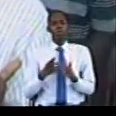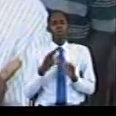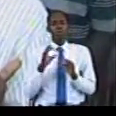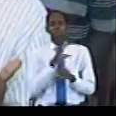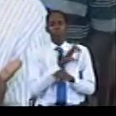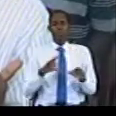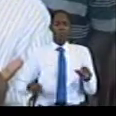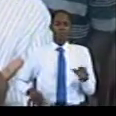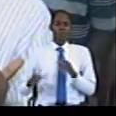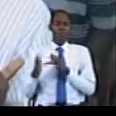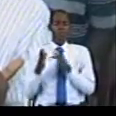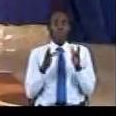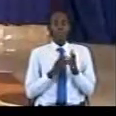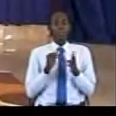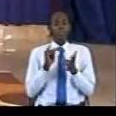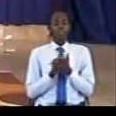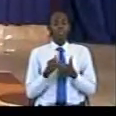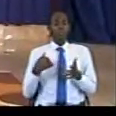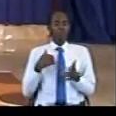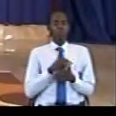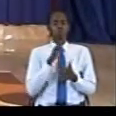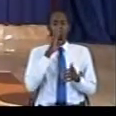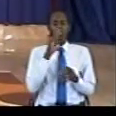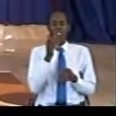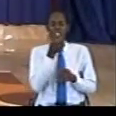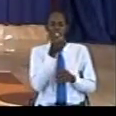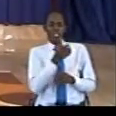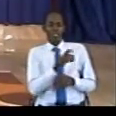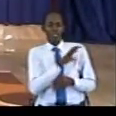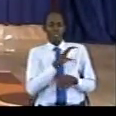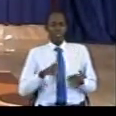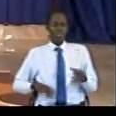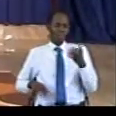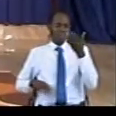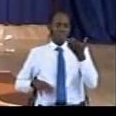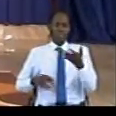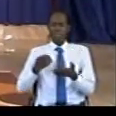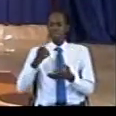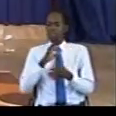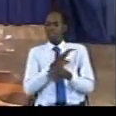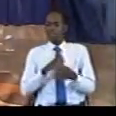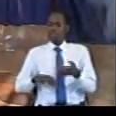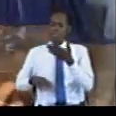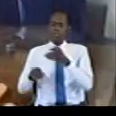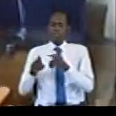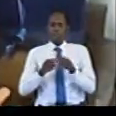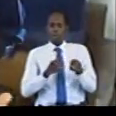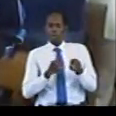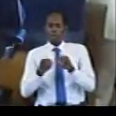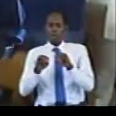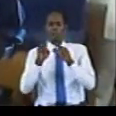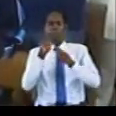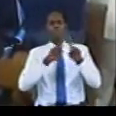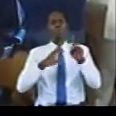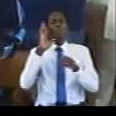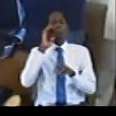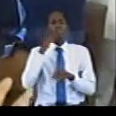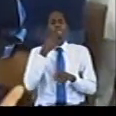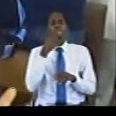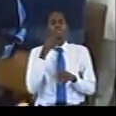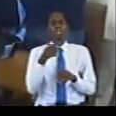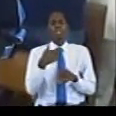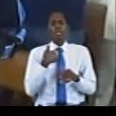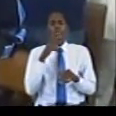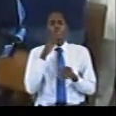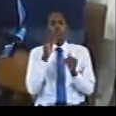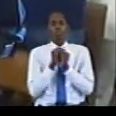That you'll be a little Christ there, a little Christ there. And as we are walking, as we are moving, people will say, he had been with Jesus.